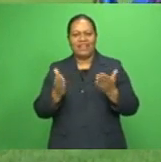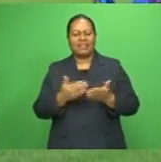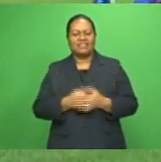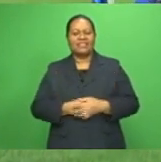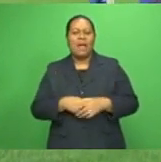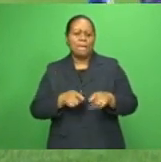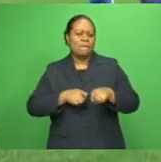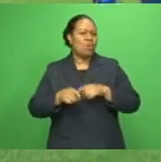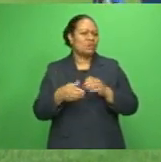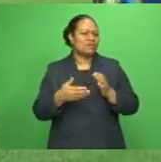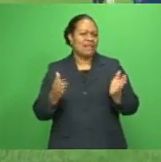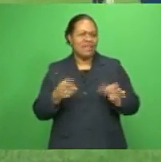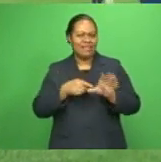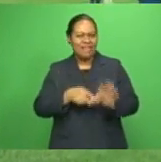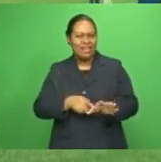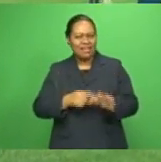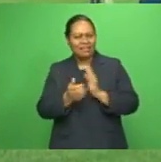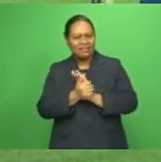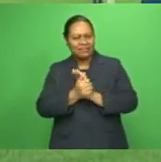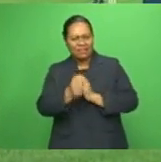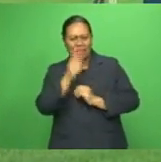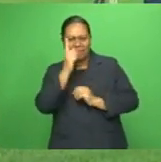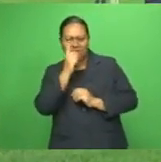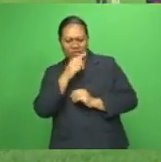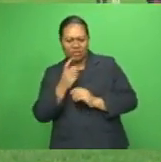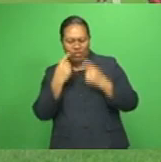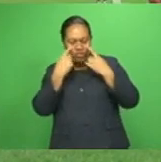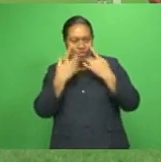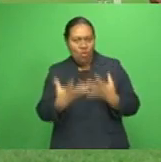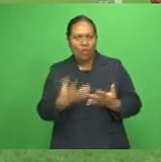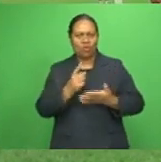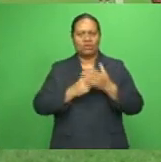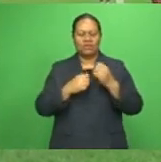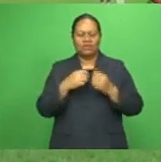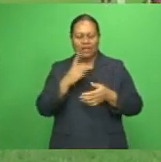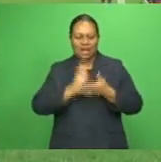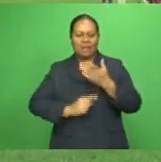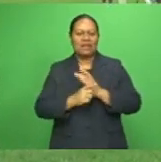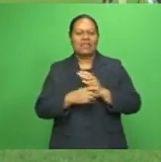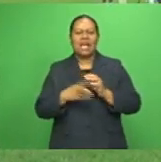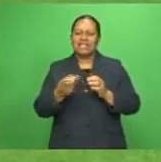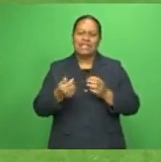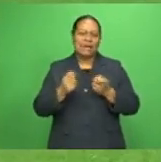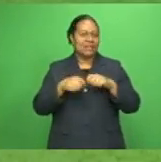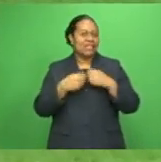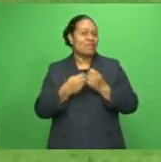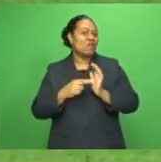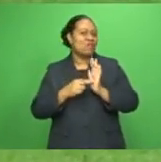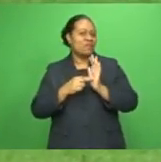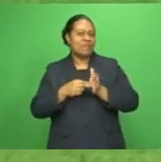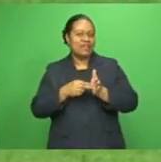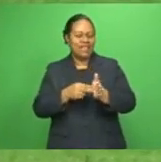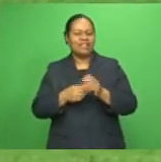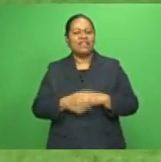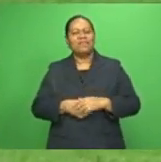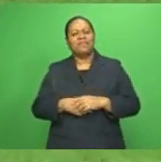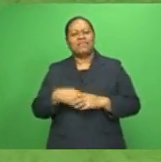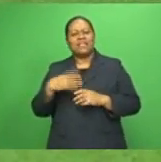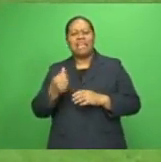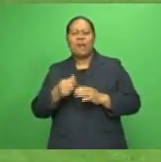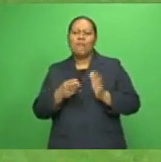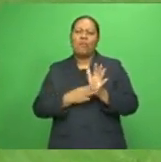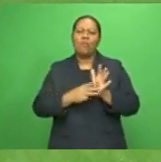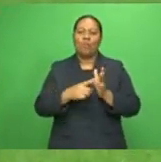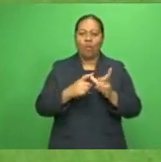many young talents were on show today, and they are pleased that even a team came all the way from Nandi. The 6 teams includes Mothe